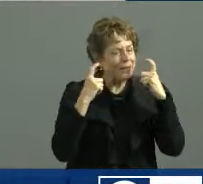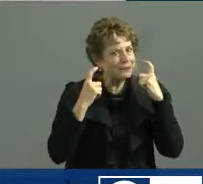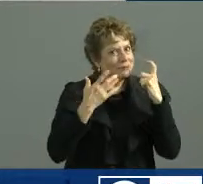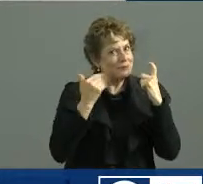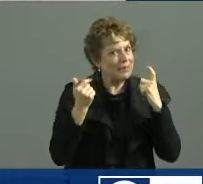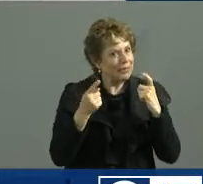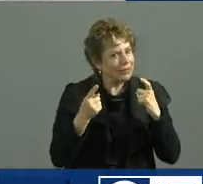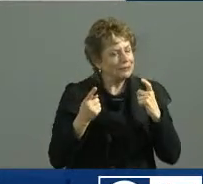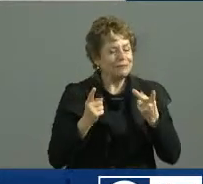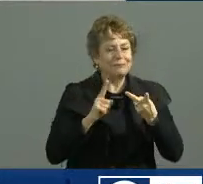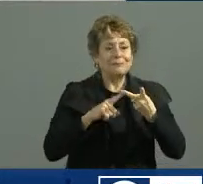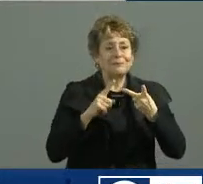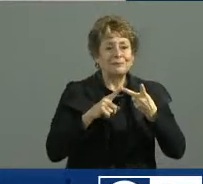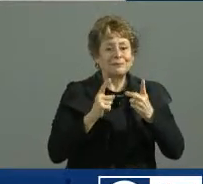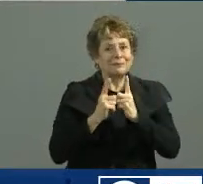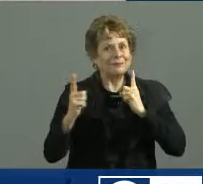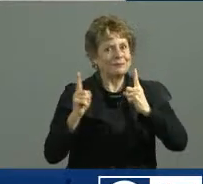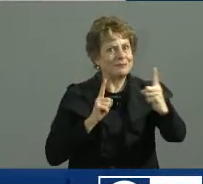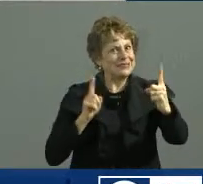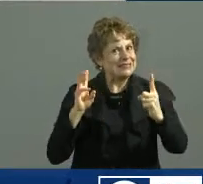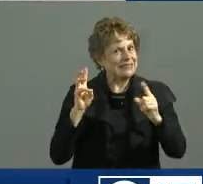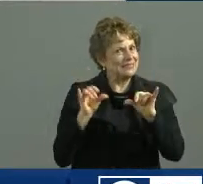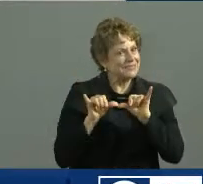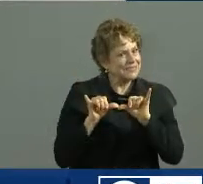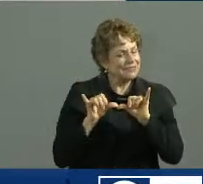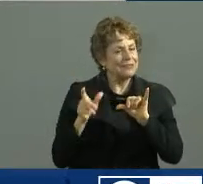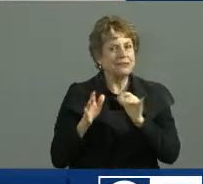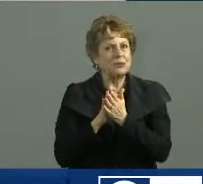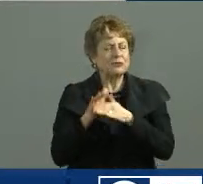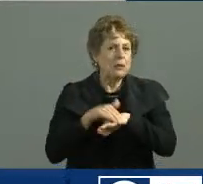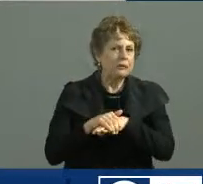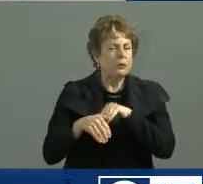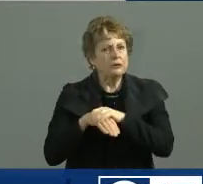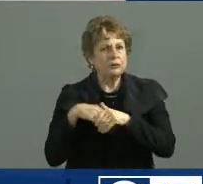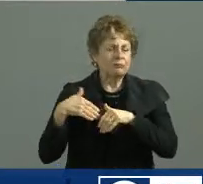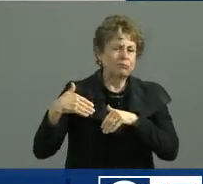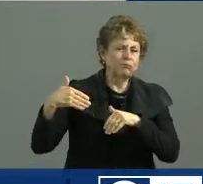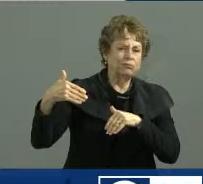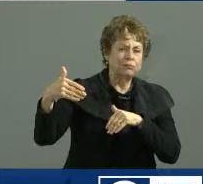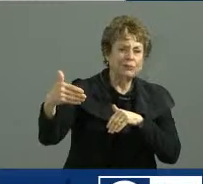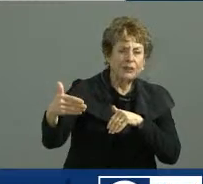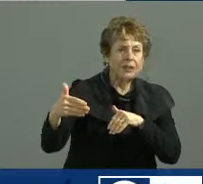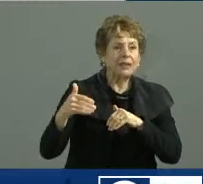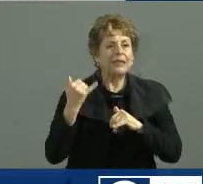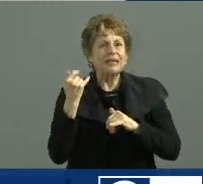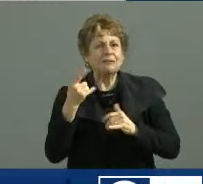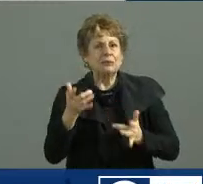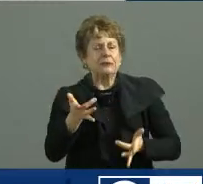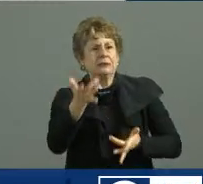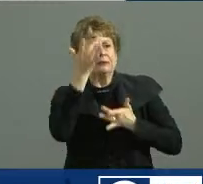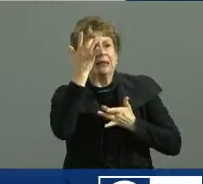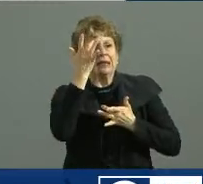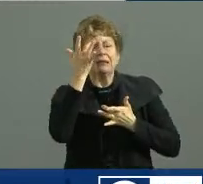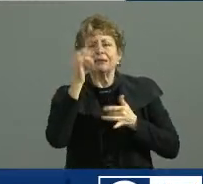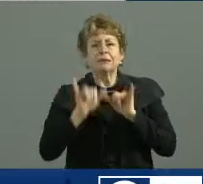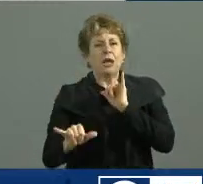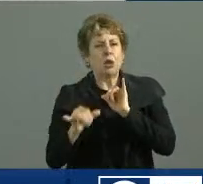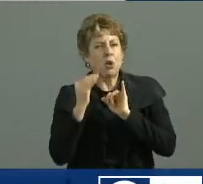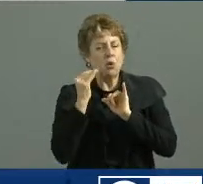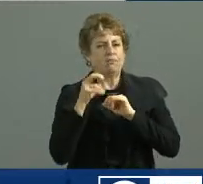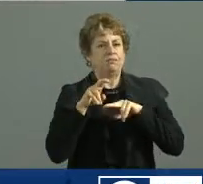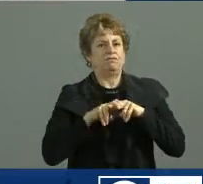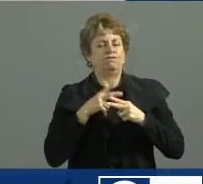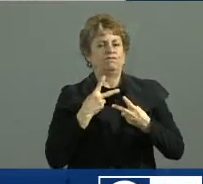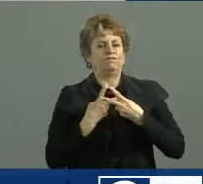others, washing your hands frequently, and staying home when you're sick. So we're seeing far too many cases of